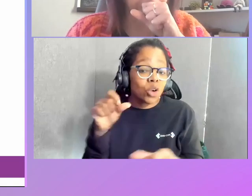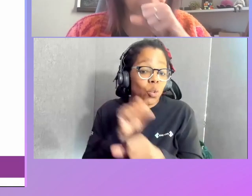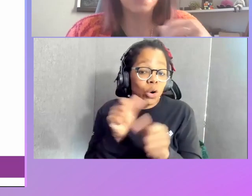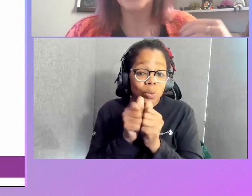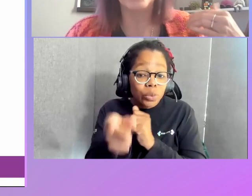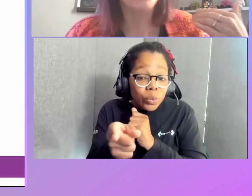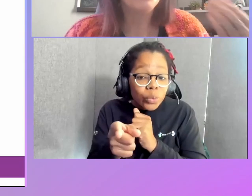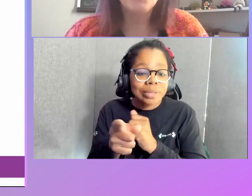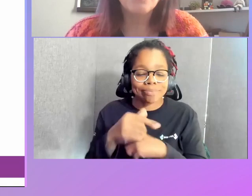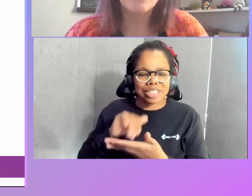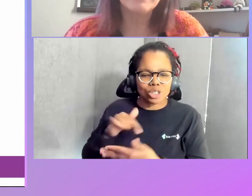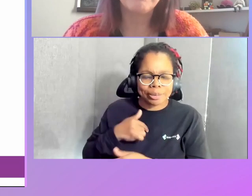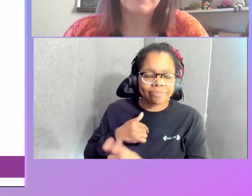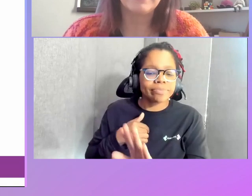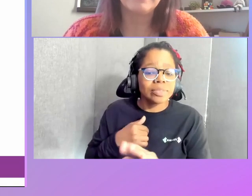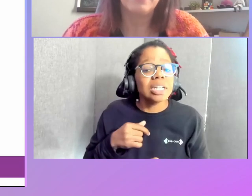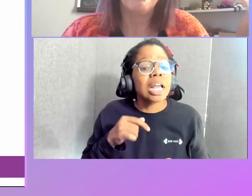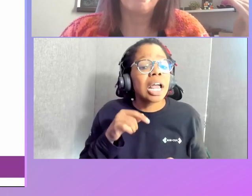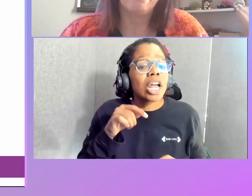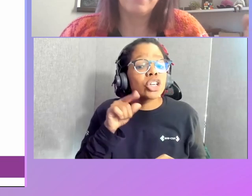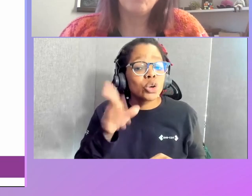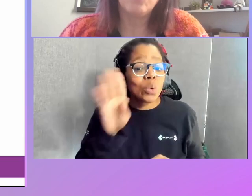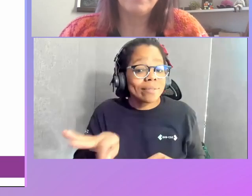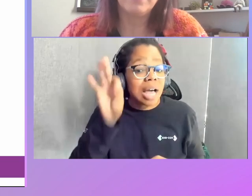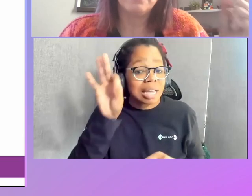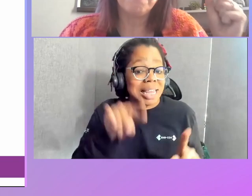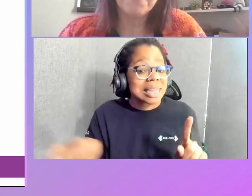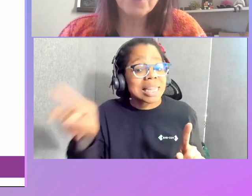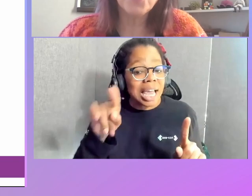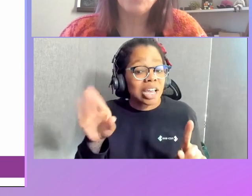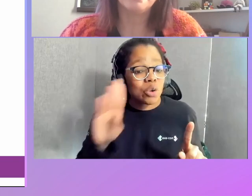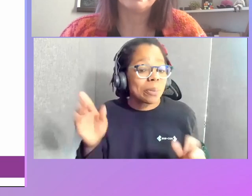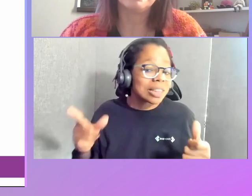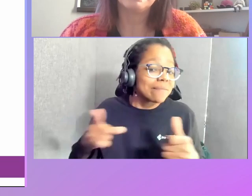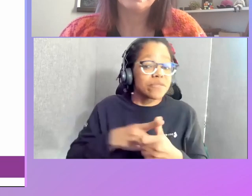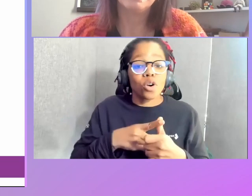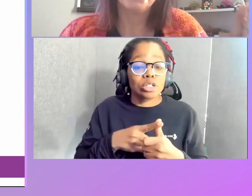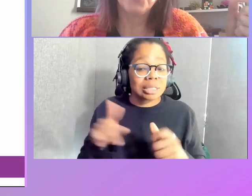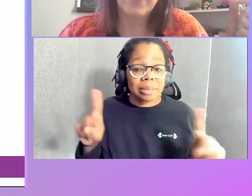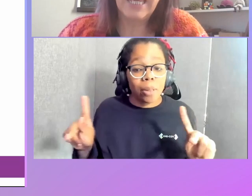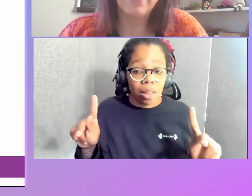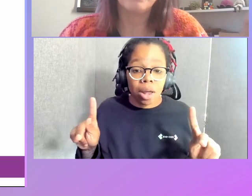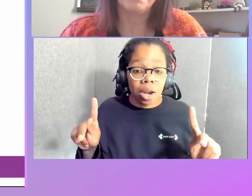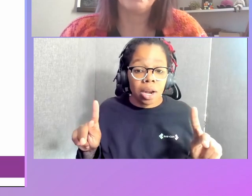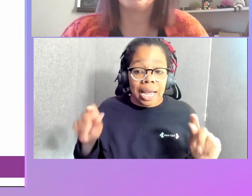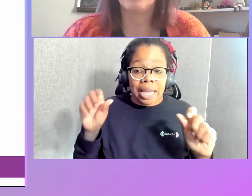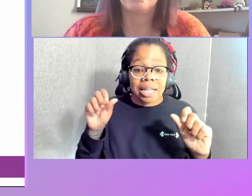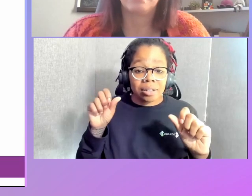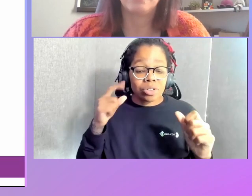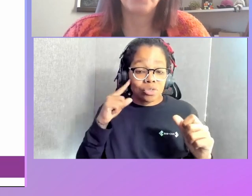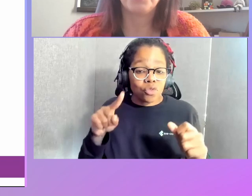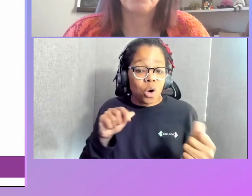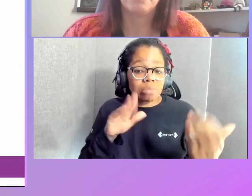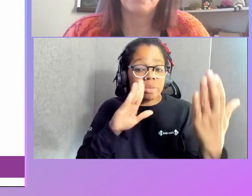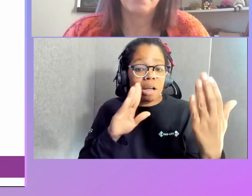you, you're going to find that they will be the first ones to encounter a